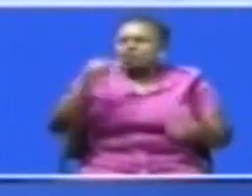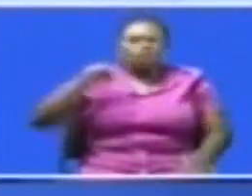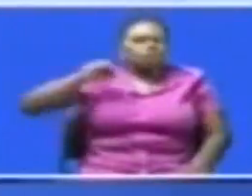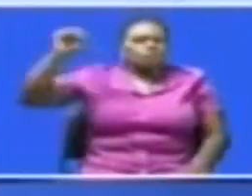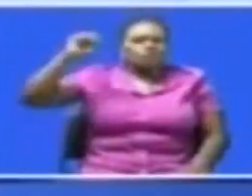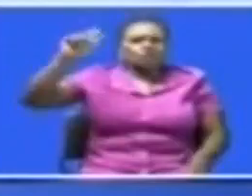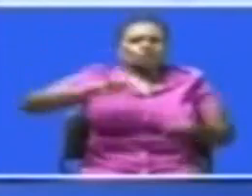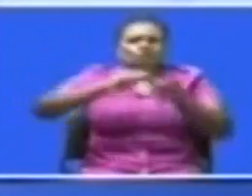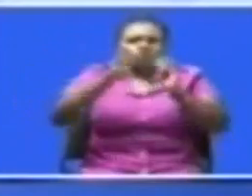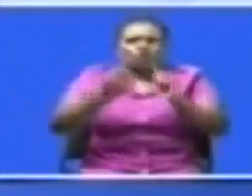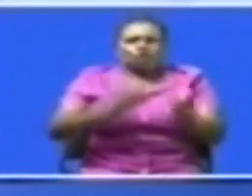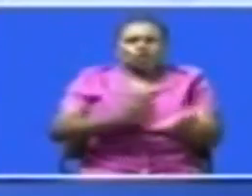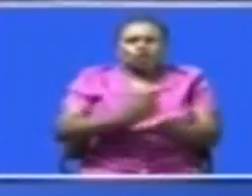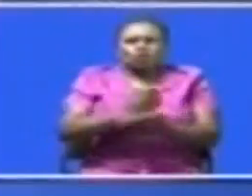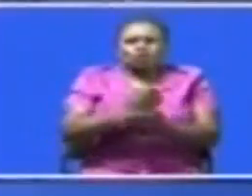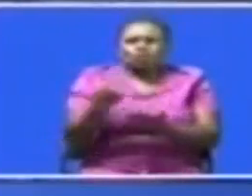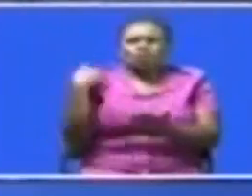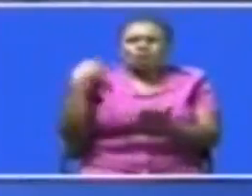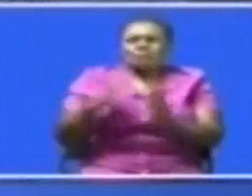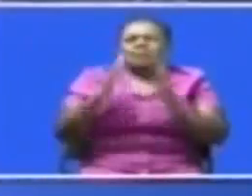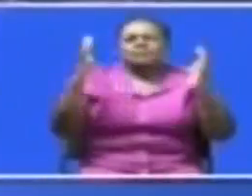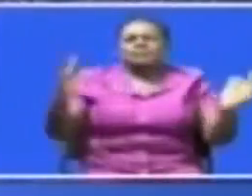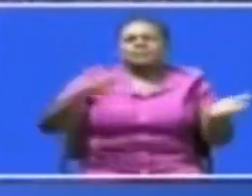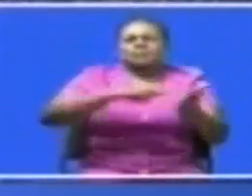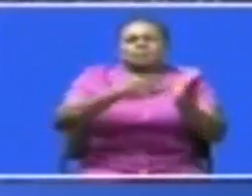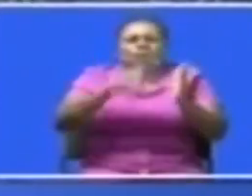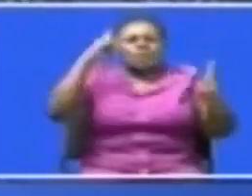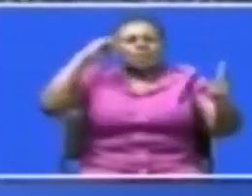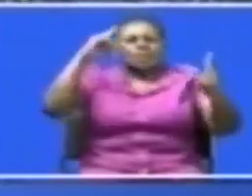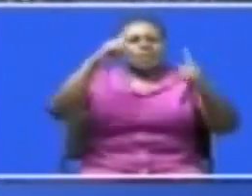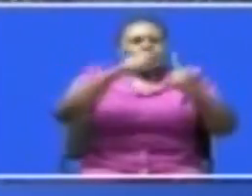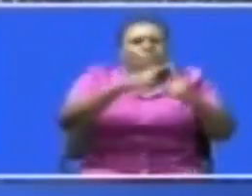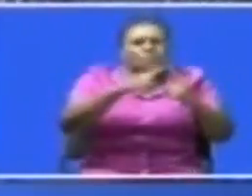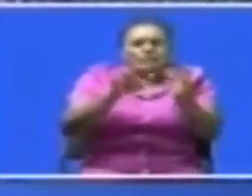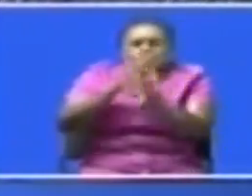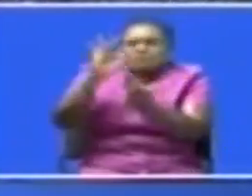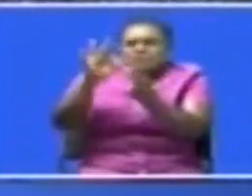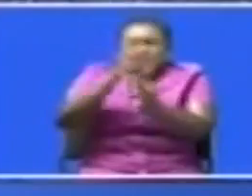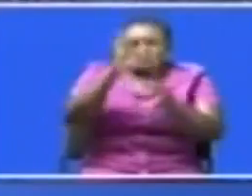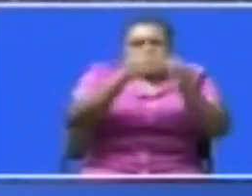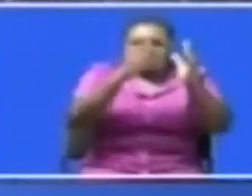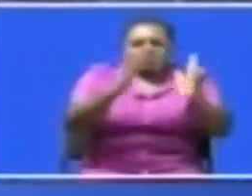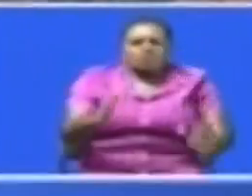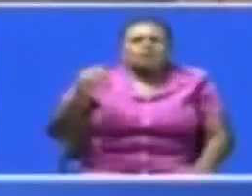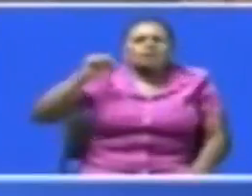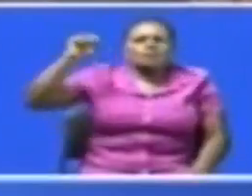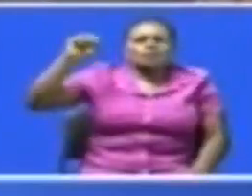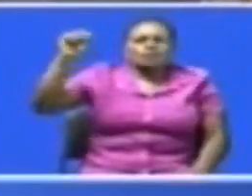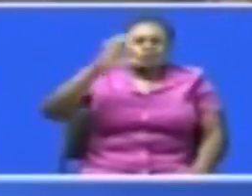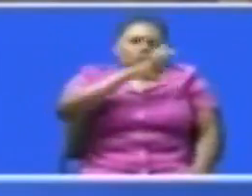politicized through exaggerated figures on projects with an aim of profiling specific leaders for political